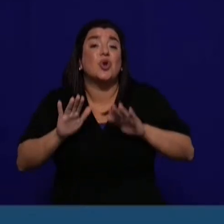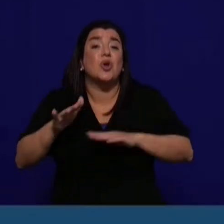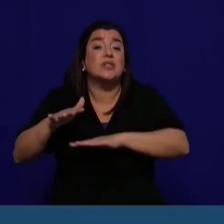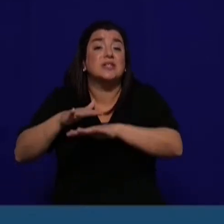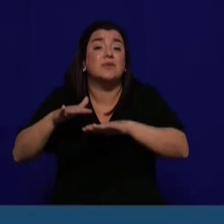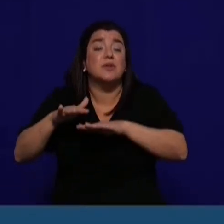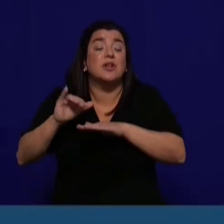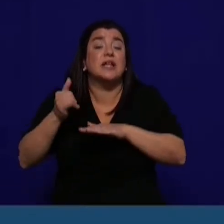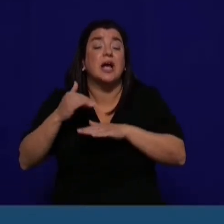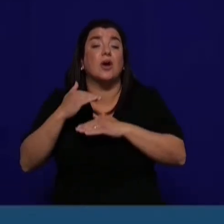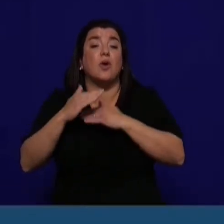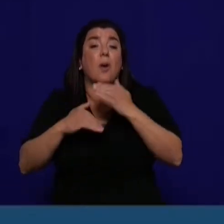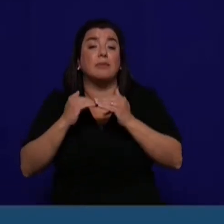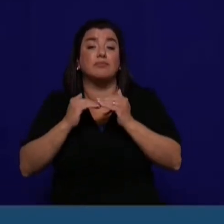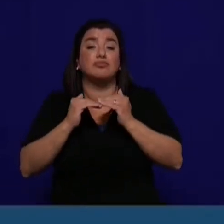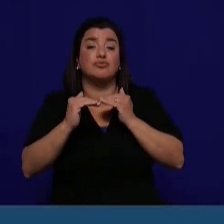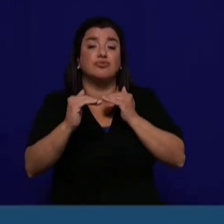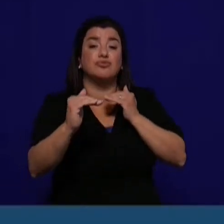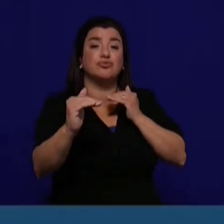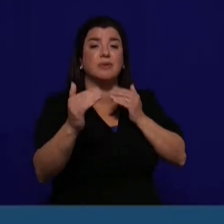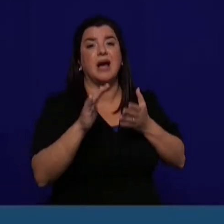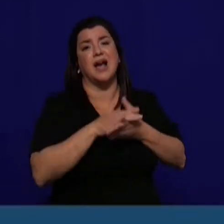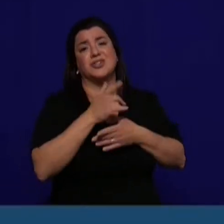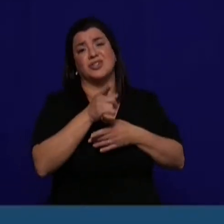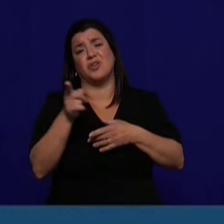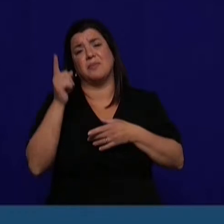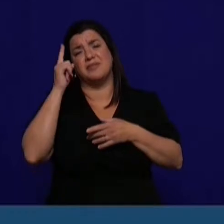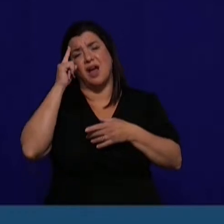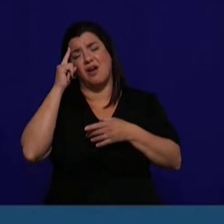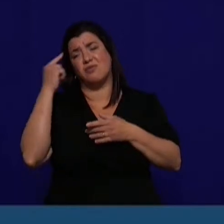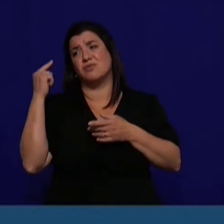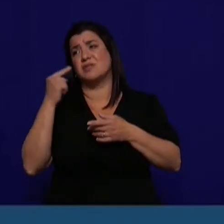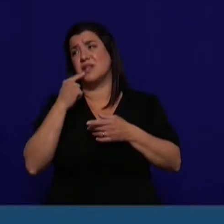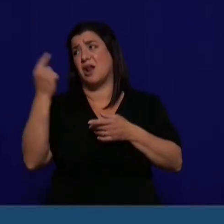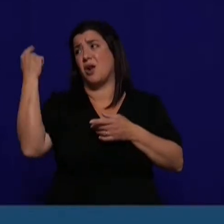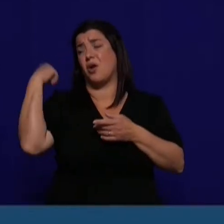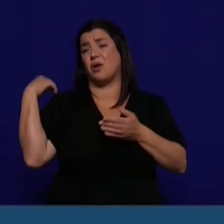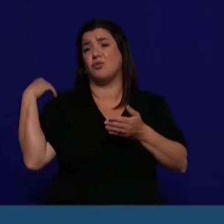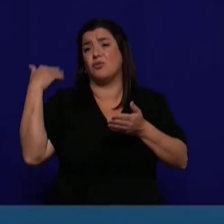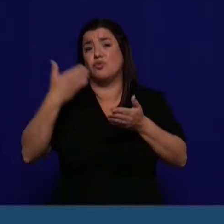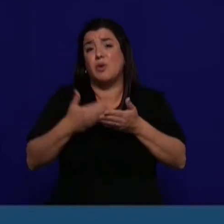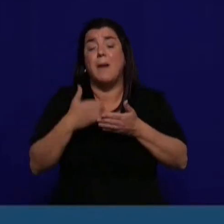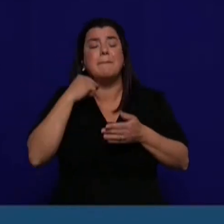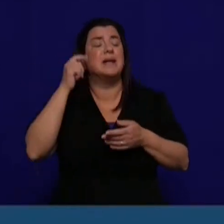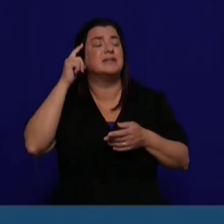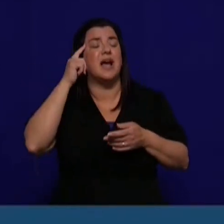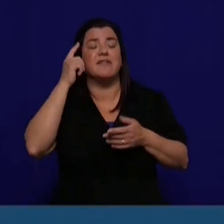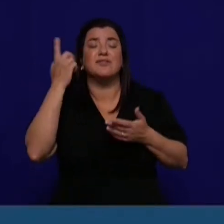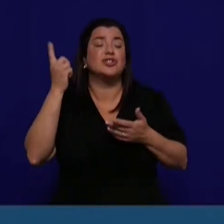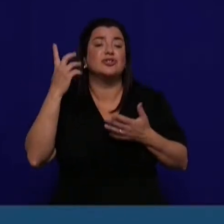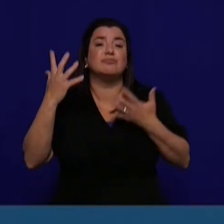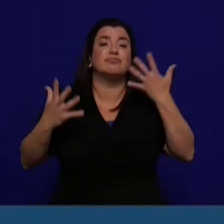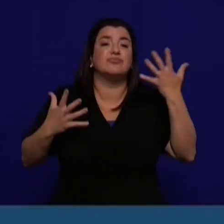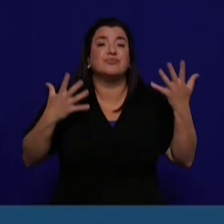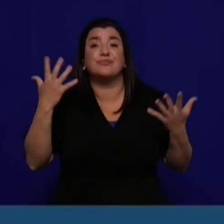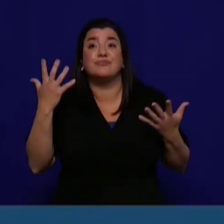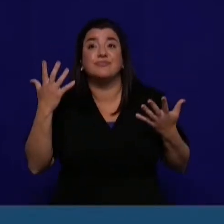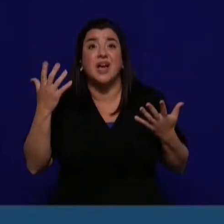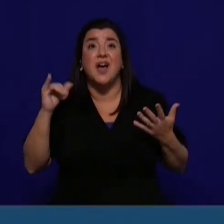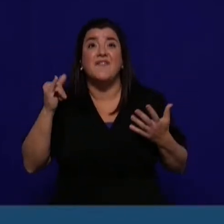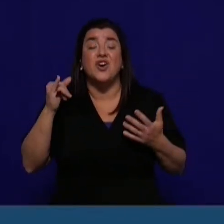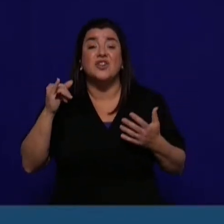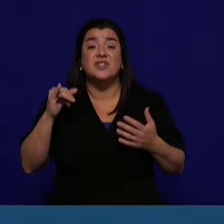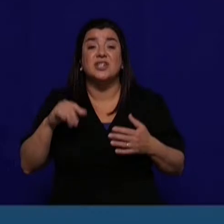tajjeb għaliex bħalma tiftakru f'din il-pandemija dejjem hemm affarijiet li ma tistax tgħid jista' jinqala jista' jiġik varjant li jista'